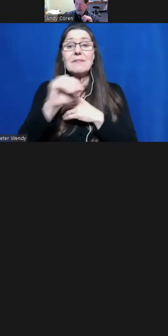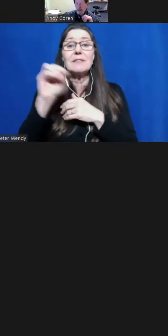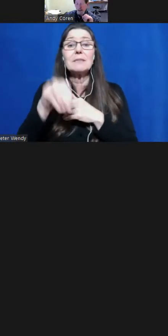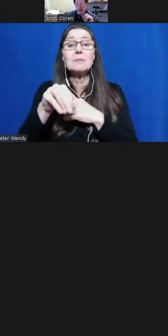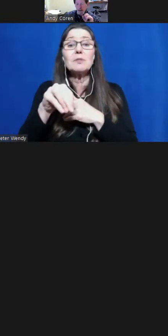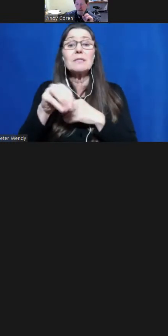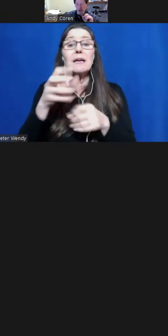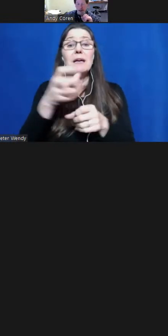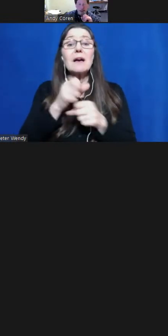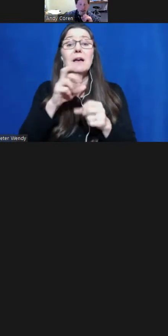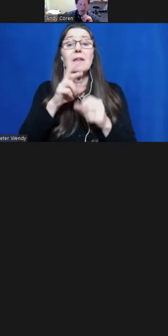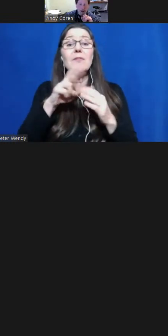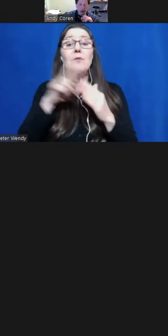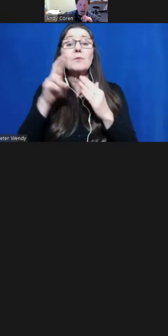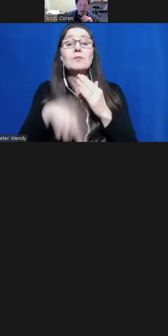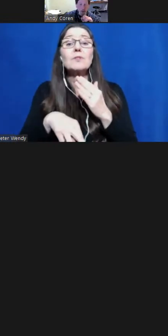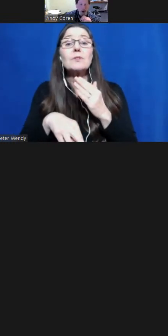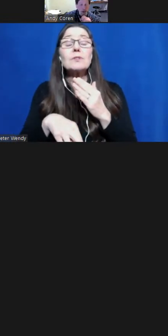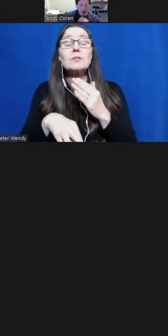within